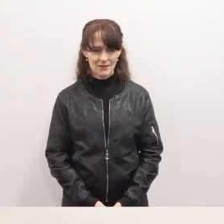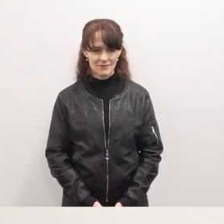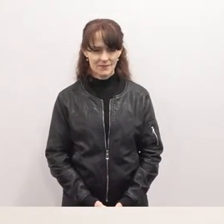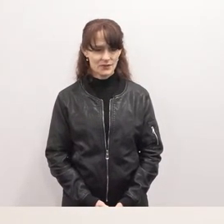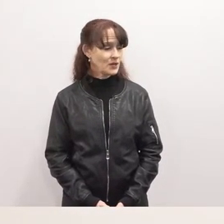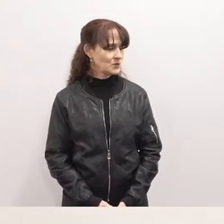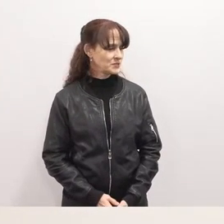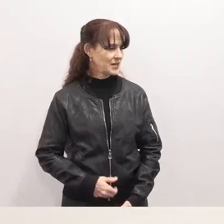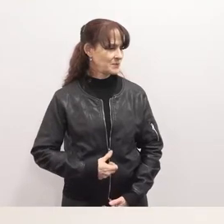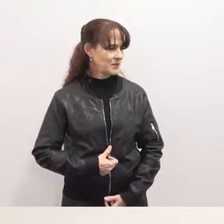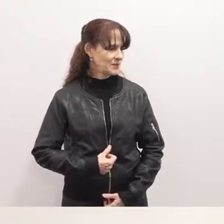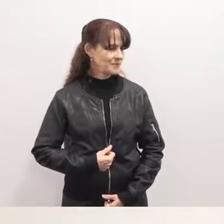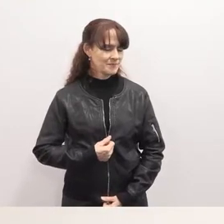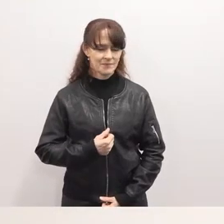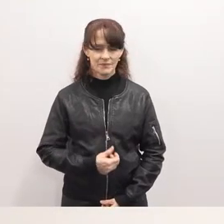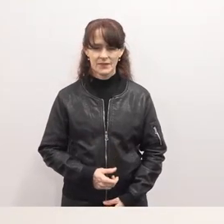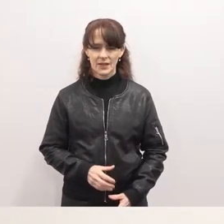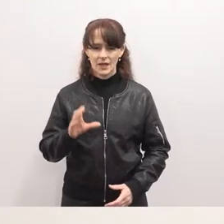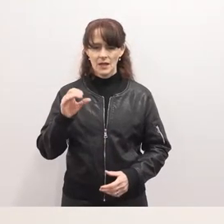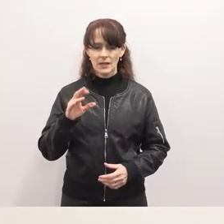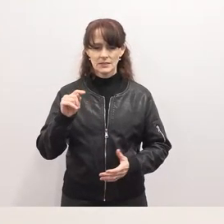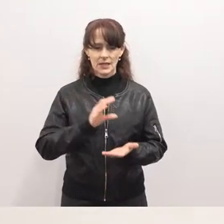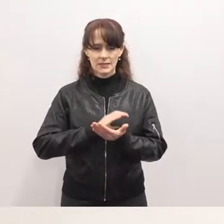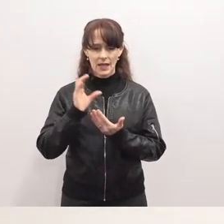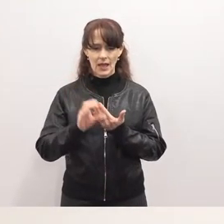Next on the agenda is our consent calendar.